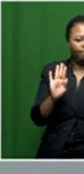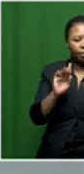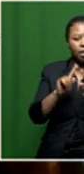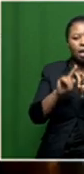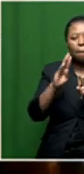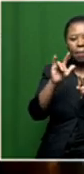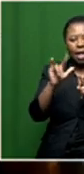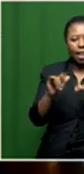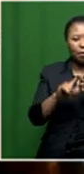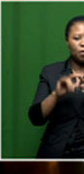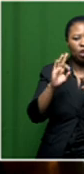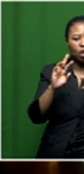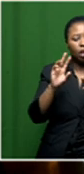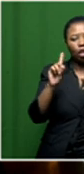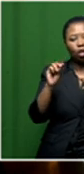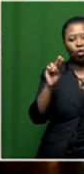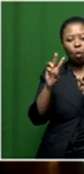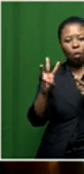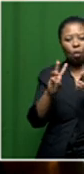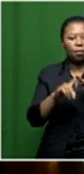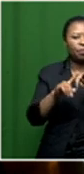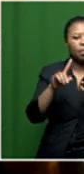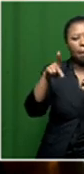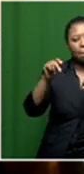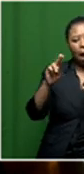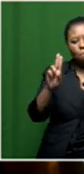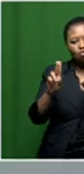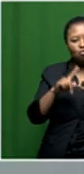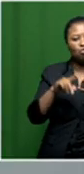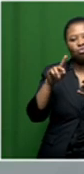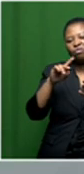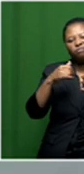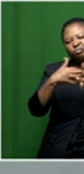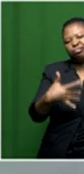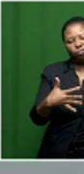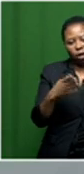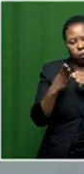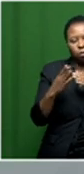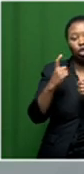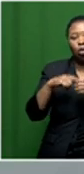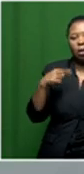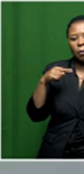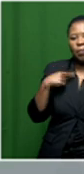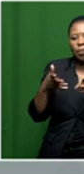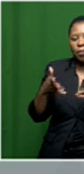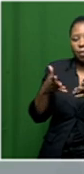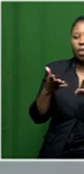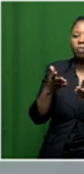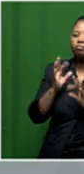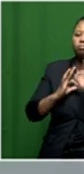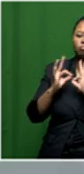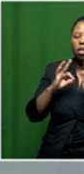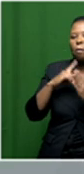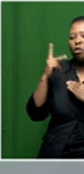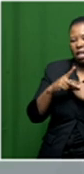Douw, Sisonke Papu, Wezile Harmans and Yonela Makoba. Well, Anelisa joins us now in studio to tell us more about this project